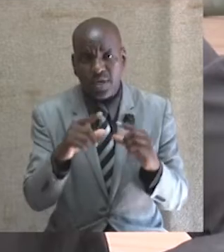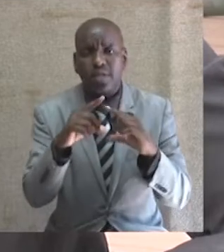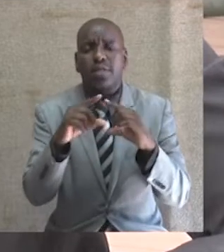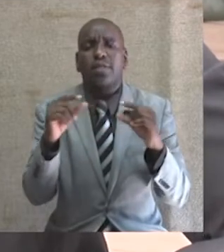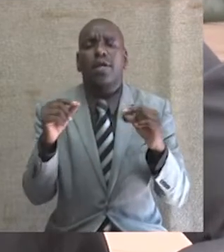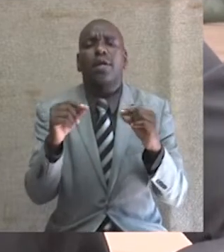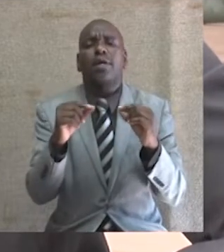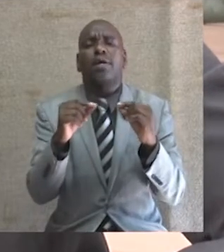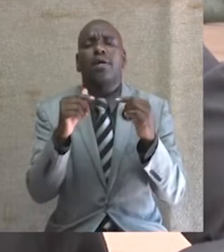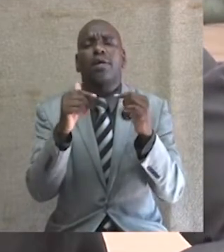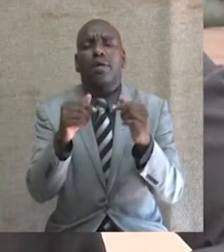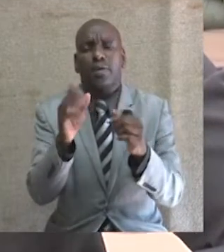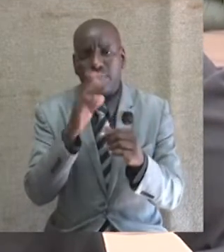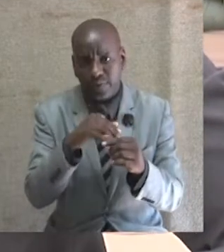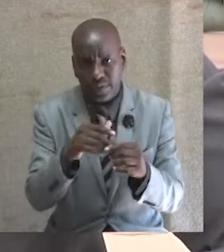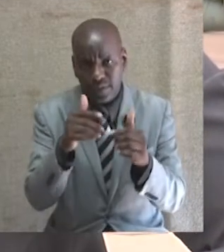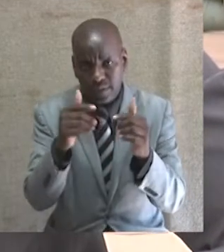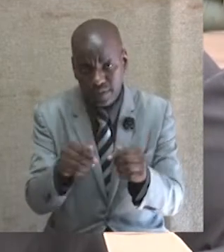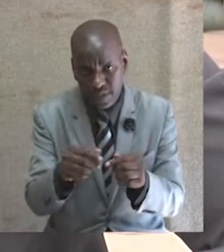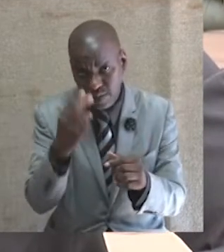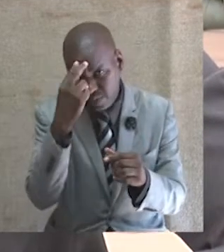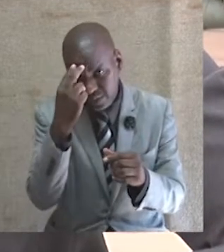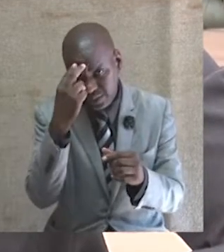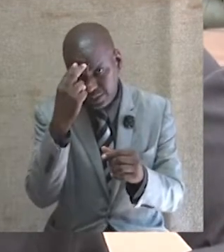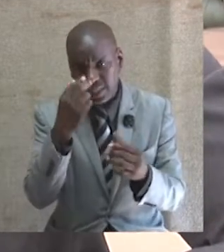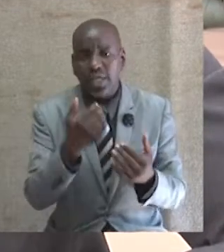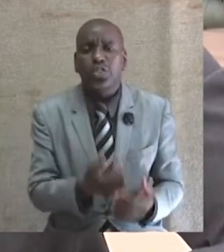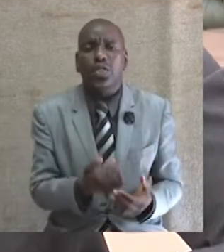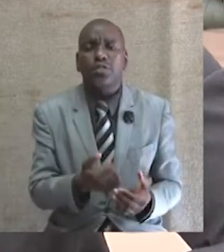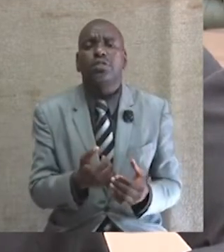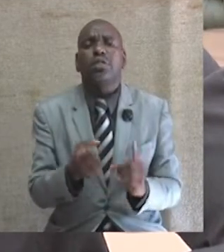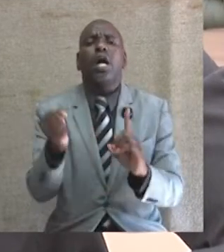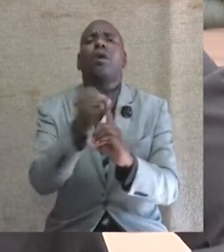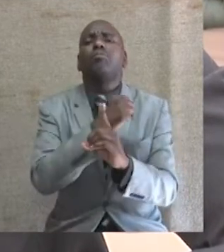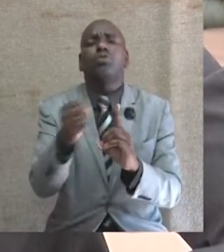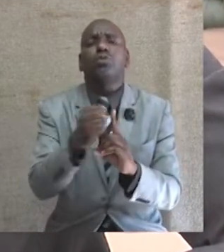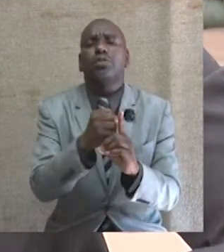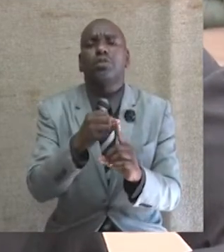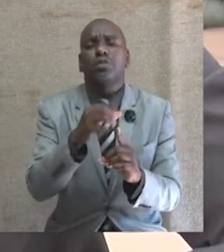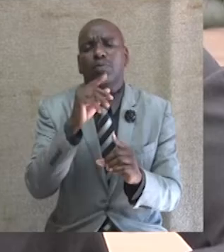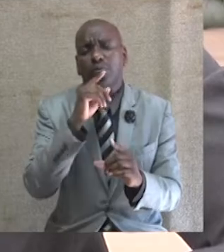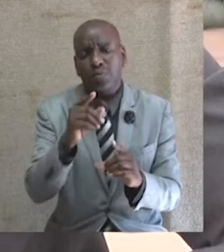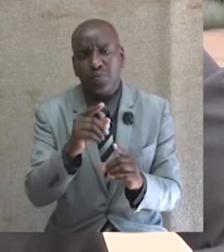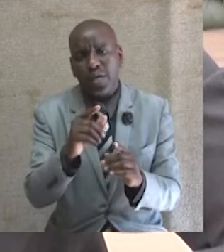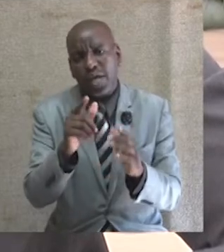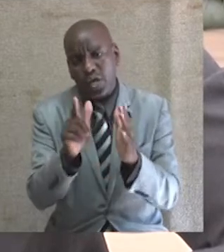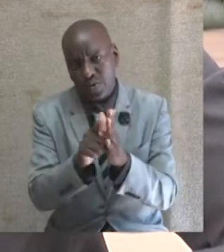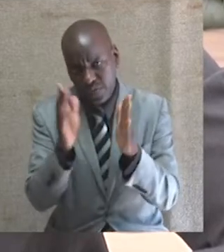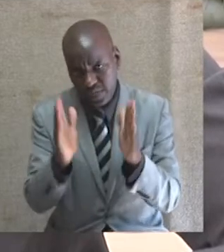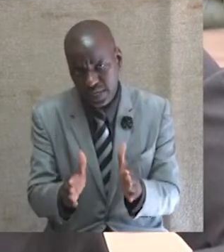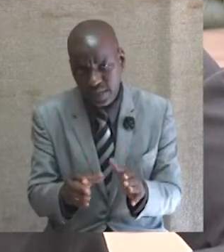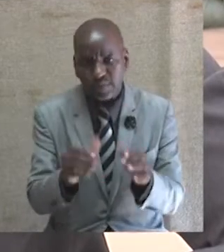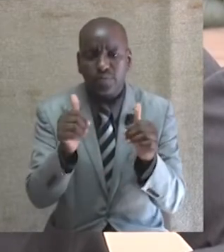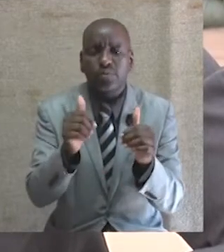obviously the issue is going to end up in the hands of the police. So that child that has been accused needs a legal